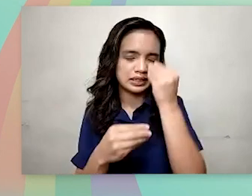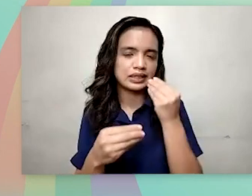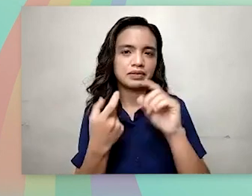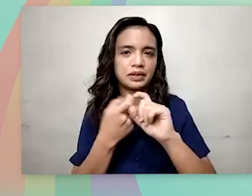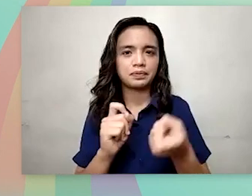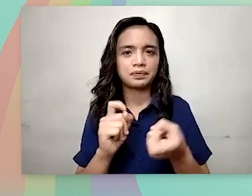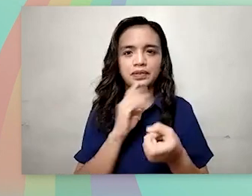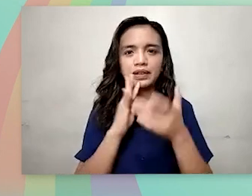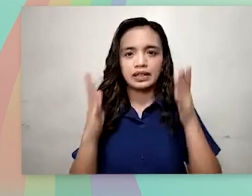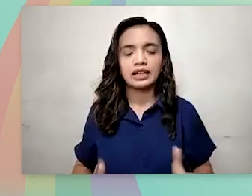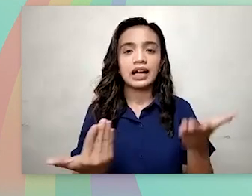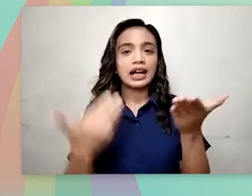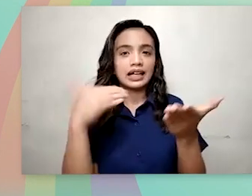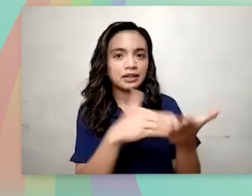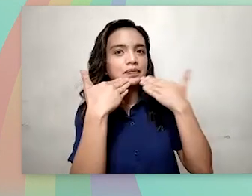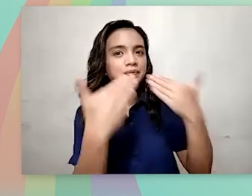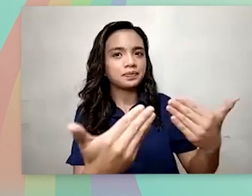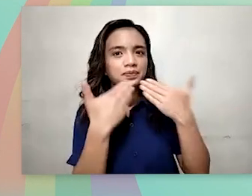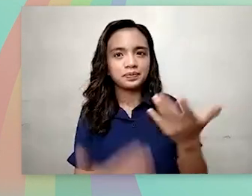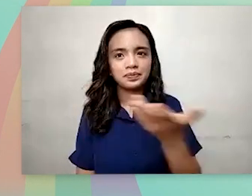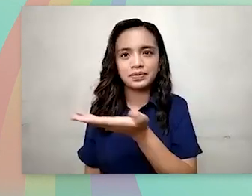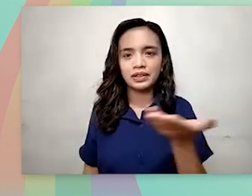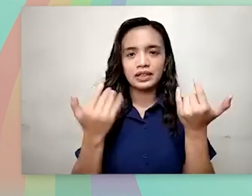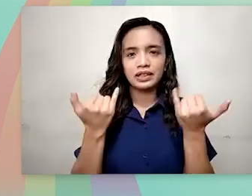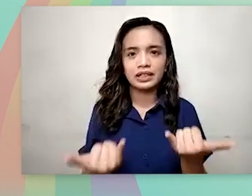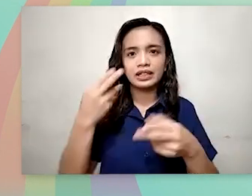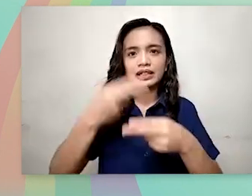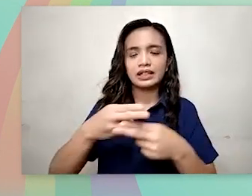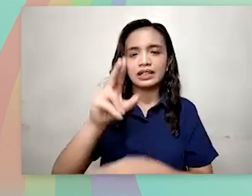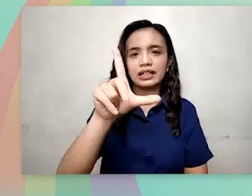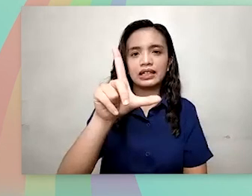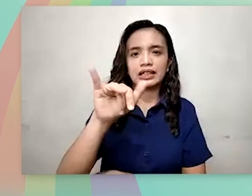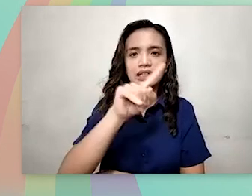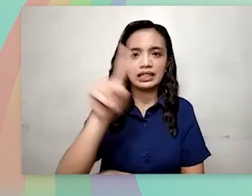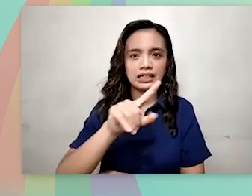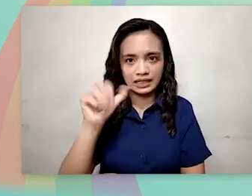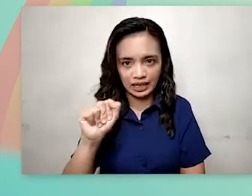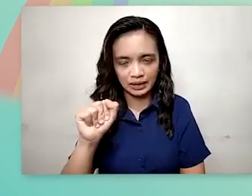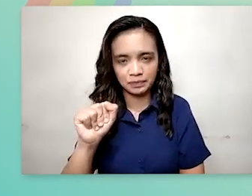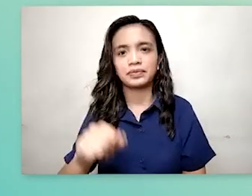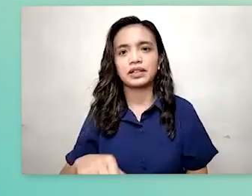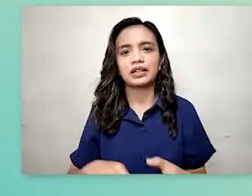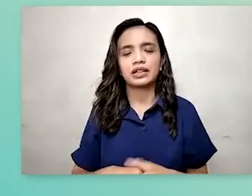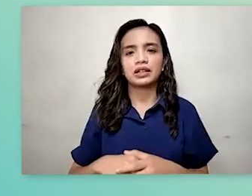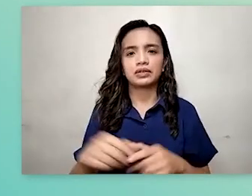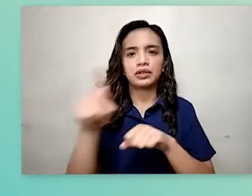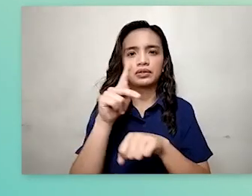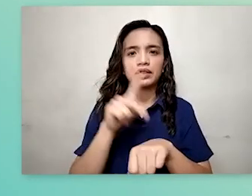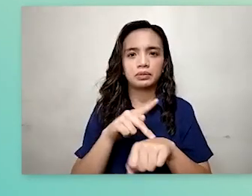from our resource person. So once again, let me thank our resource persons for today, Ms. Liza Leong of the Philippine